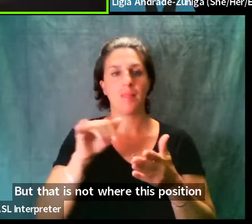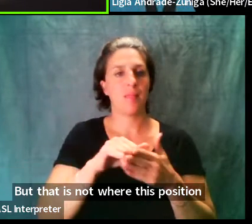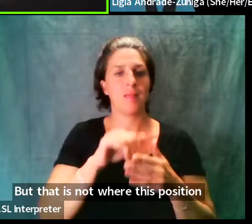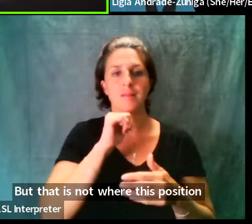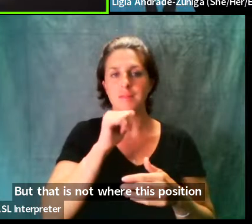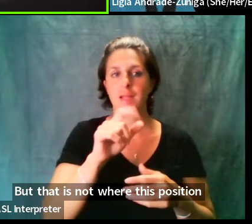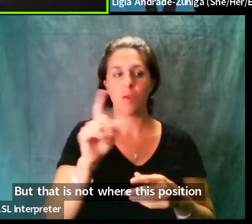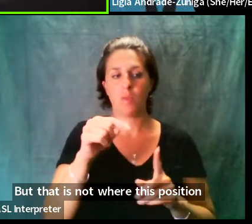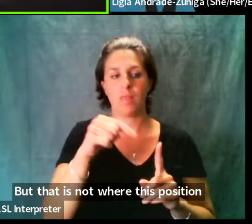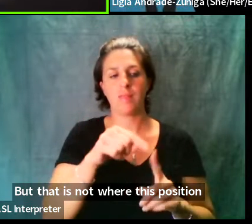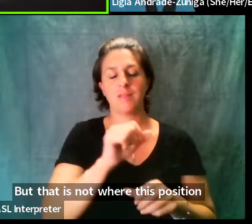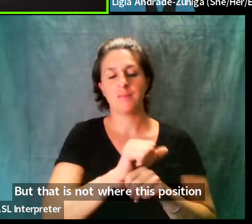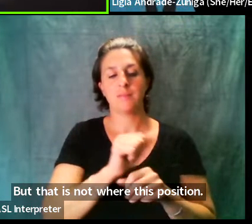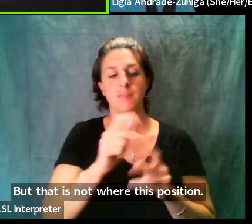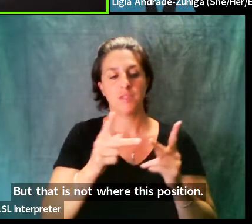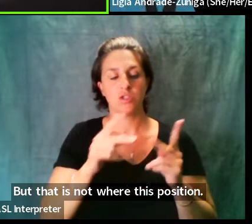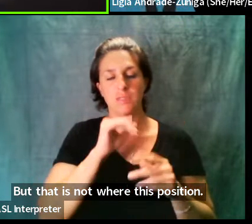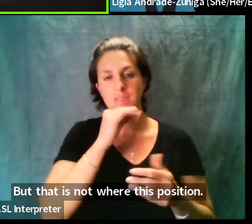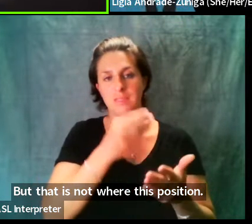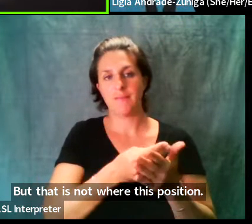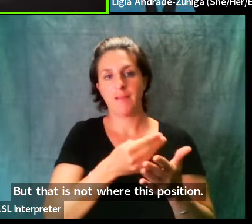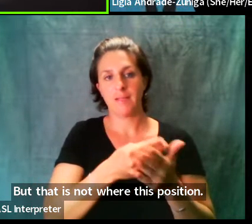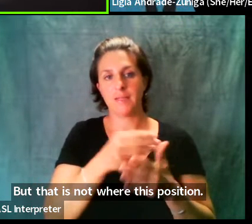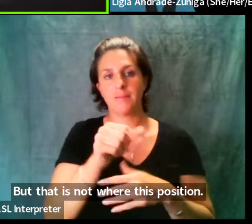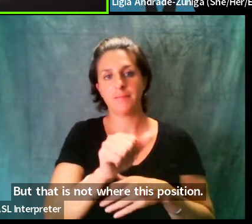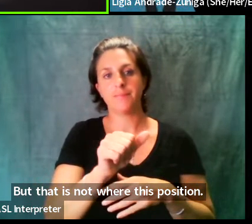is funded. We are